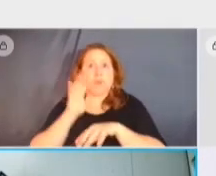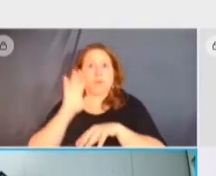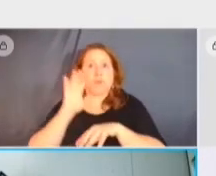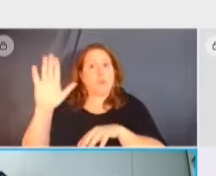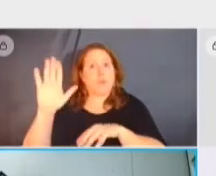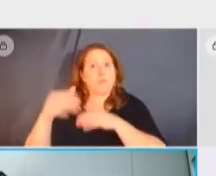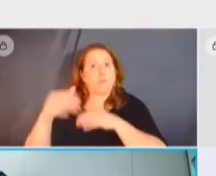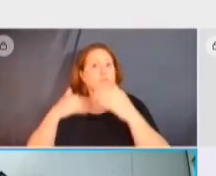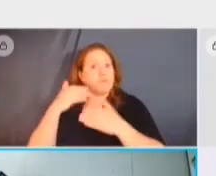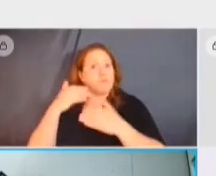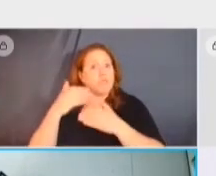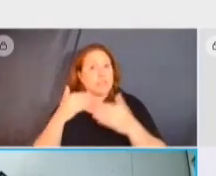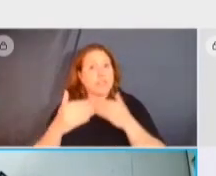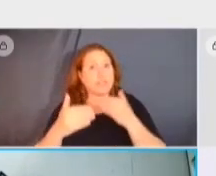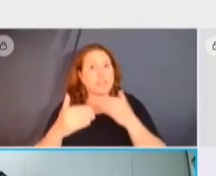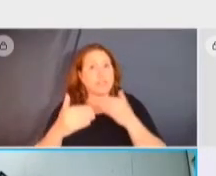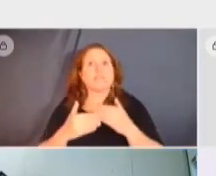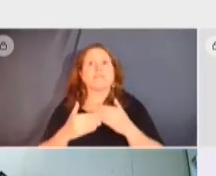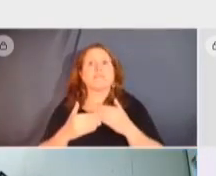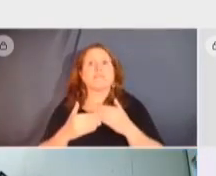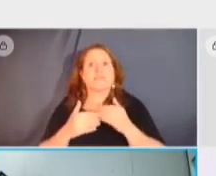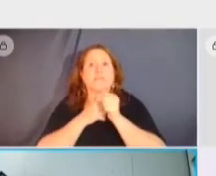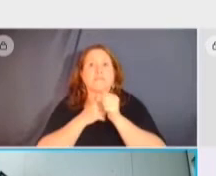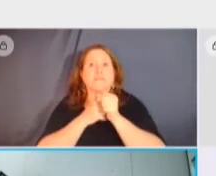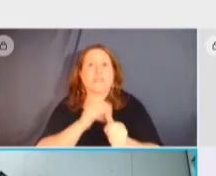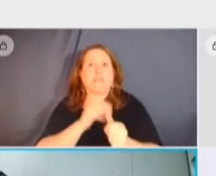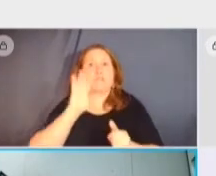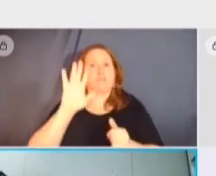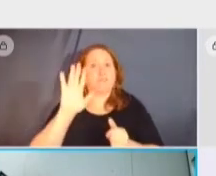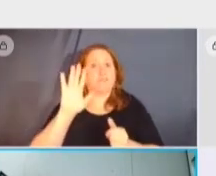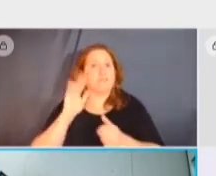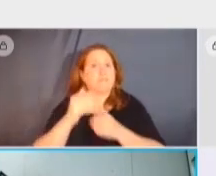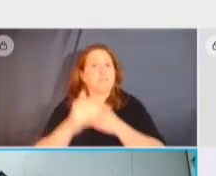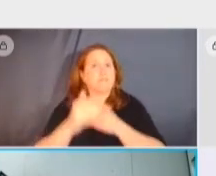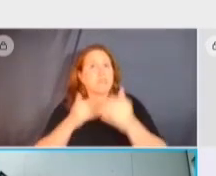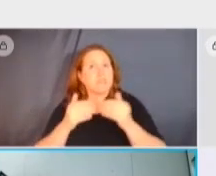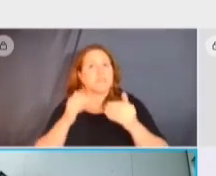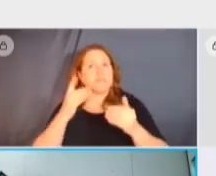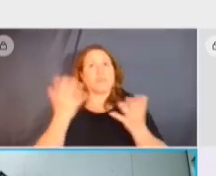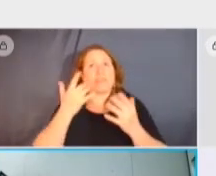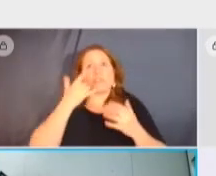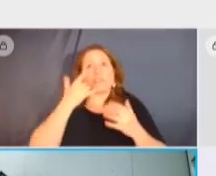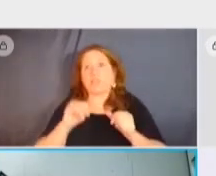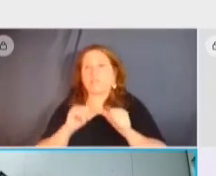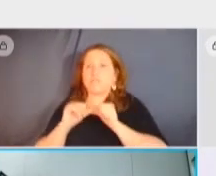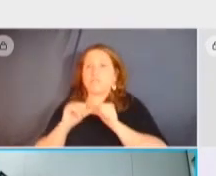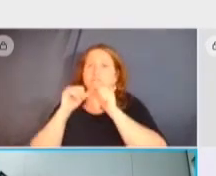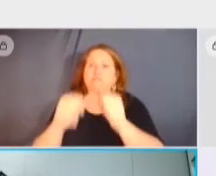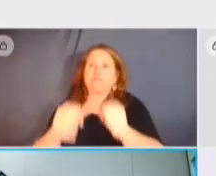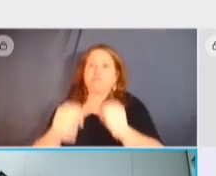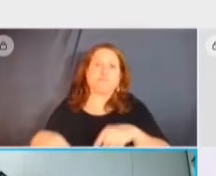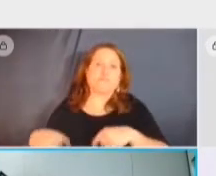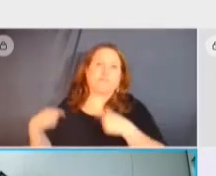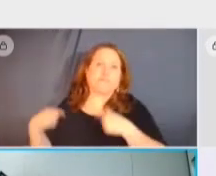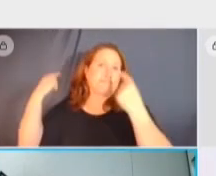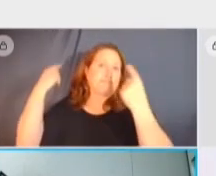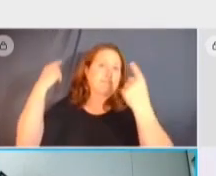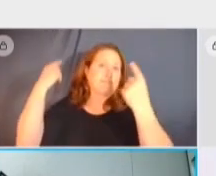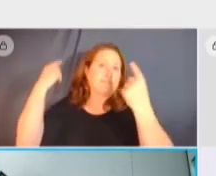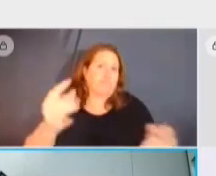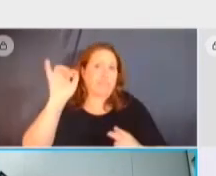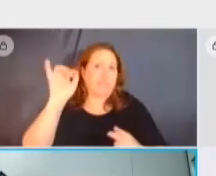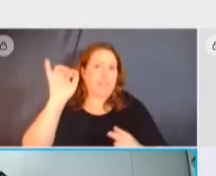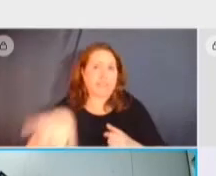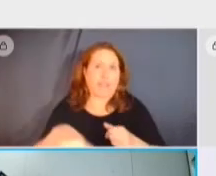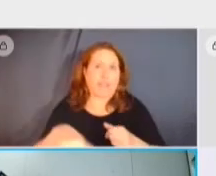that would be followed, and that largely has followed through to this iteration. In January,